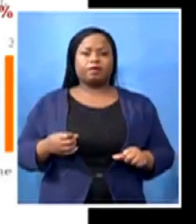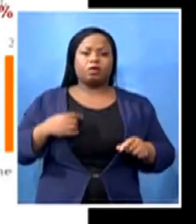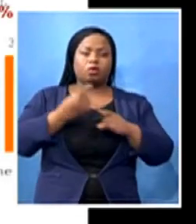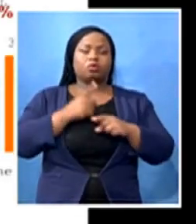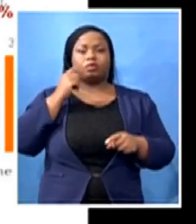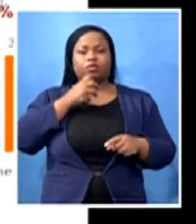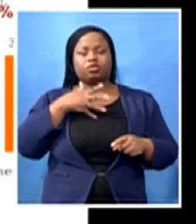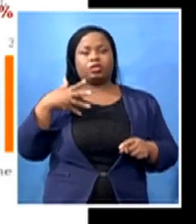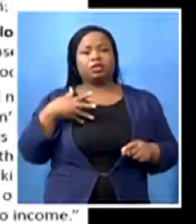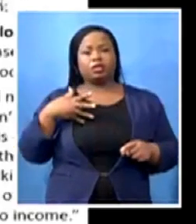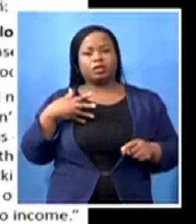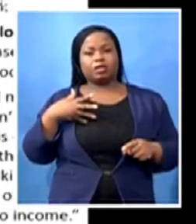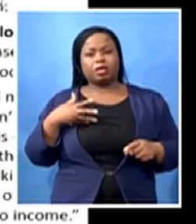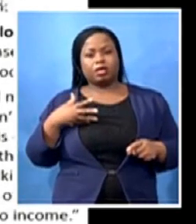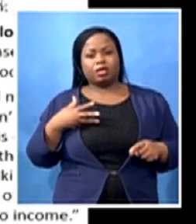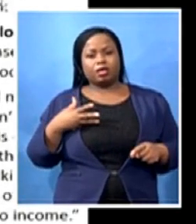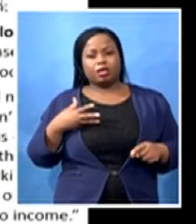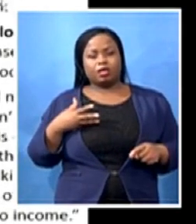starkly.